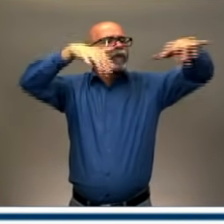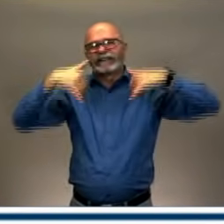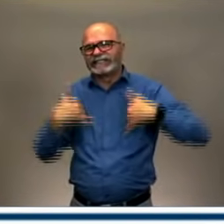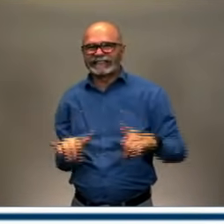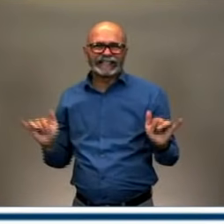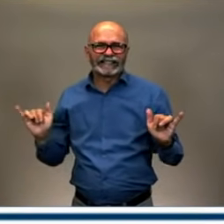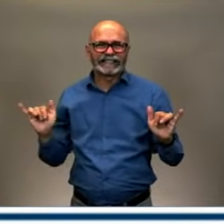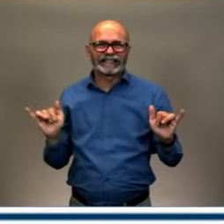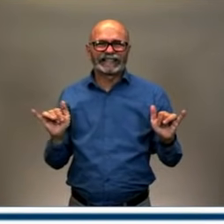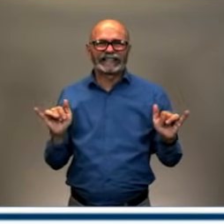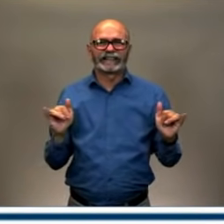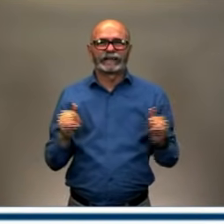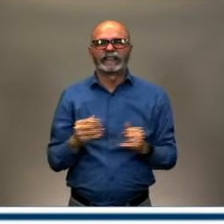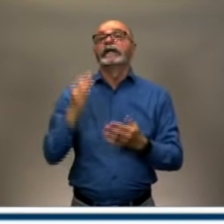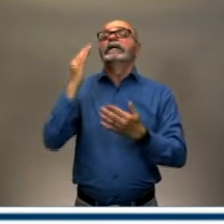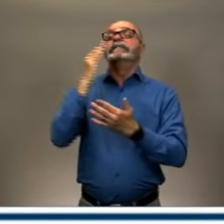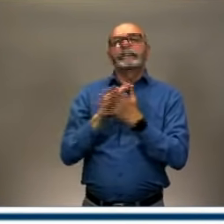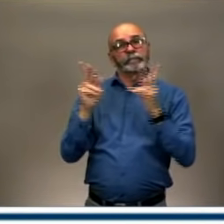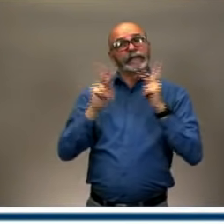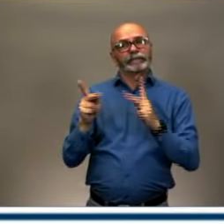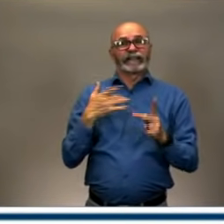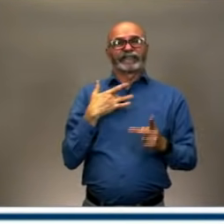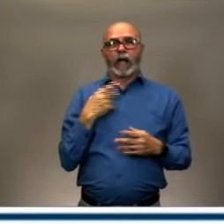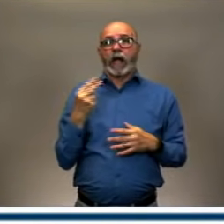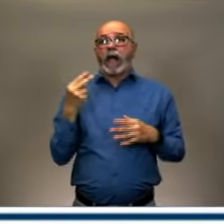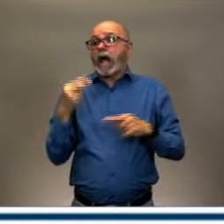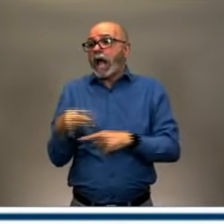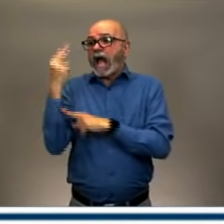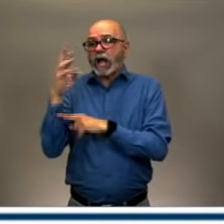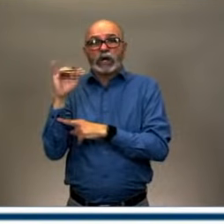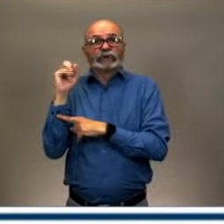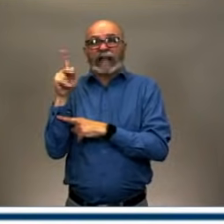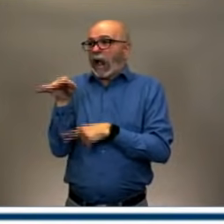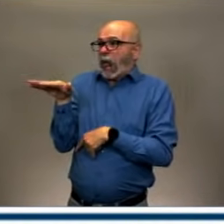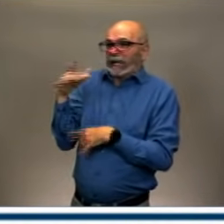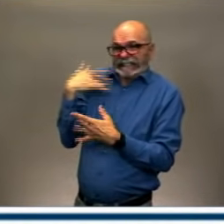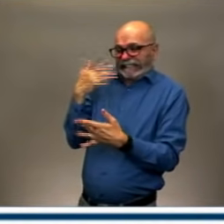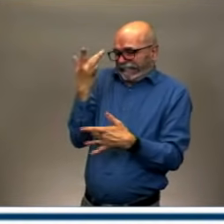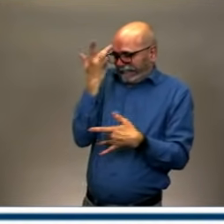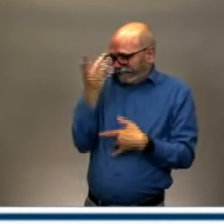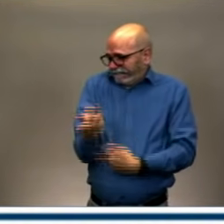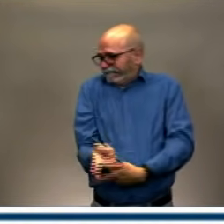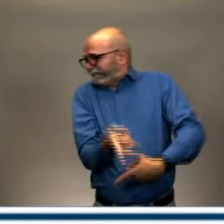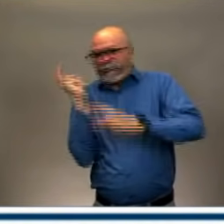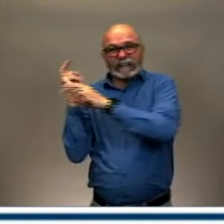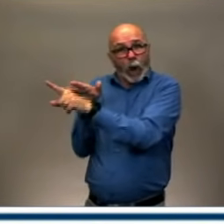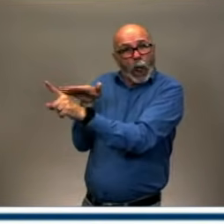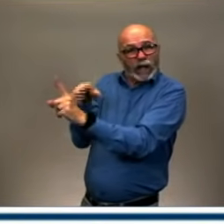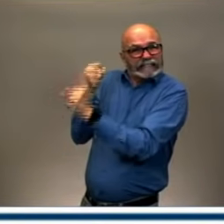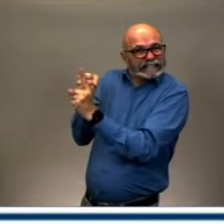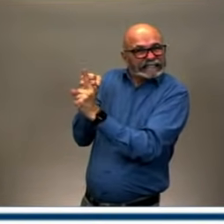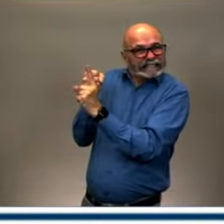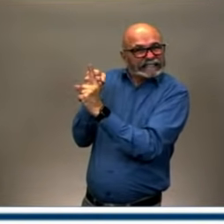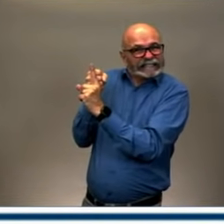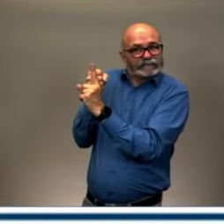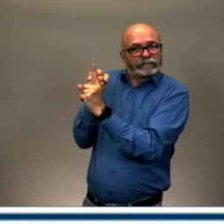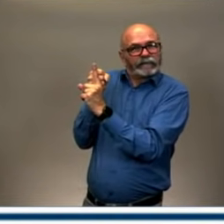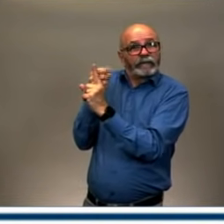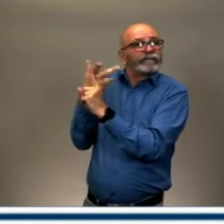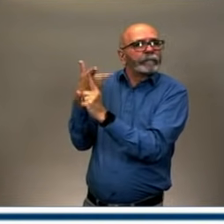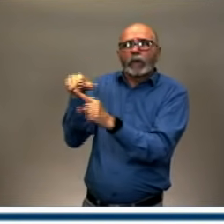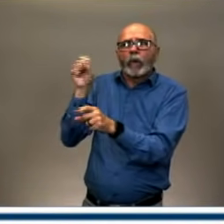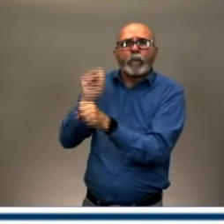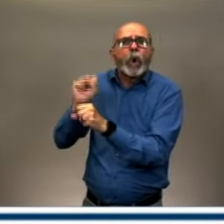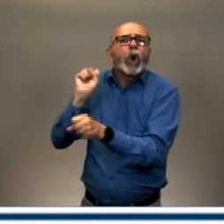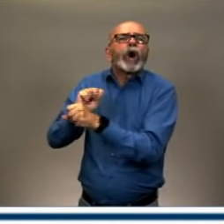Nova Scotians are at higher risk of getting COVID than others for a whole host of reasons. For some people, it's their work. They have to travel outside